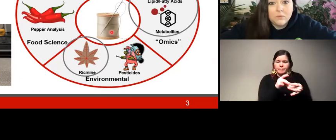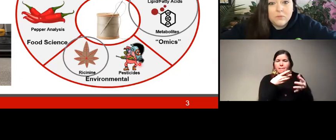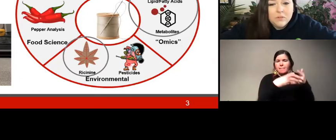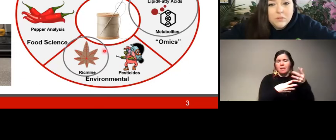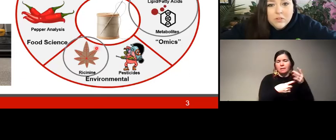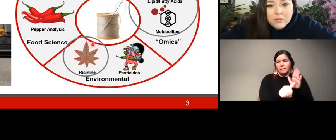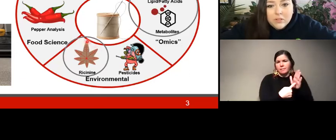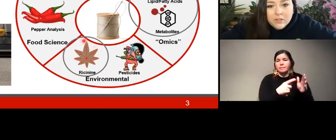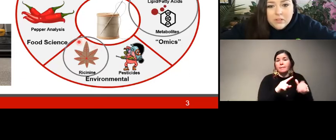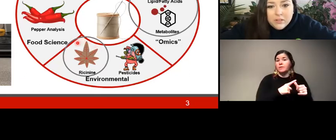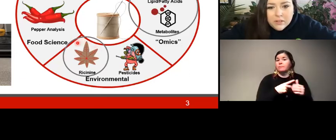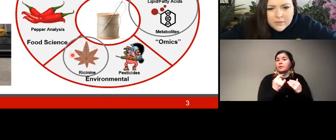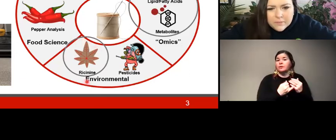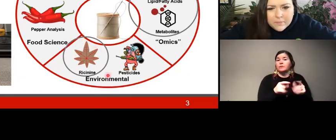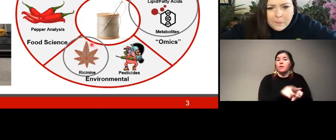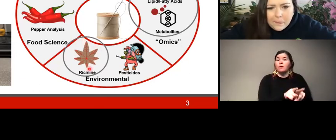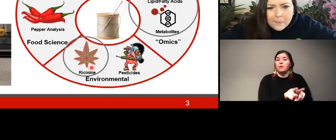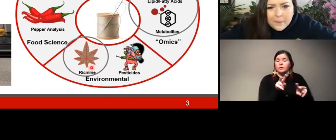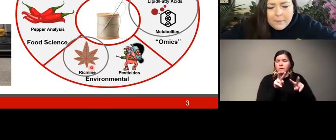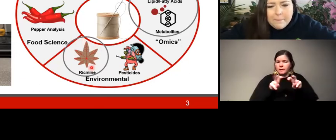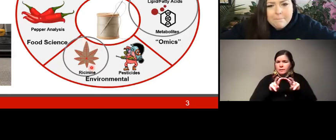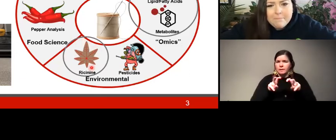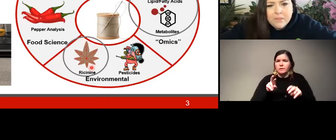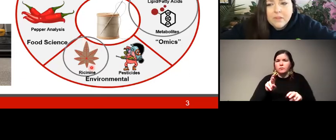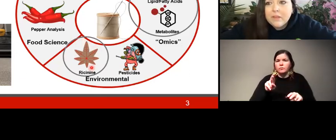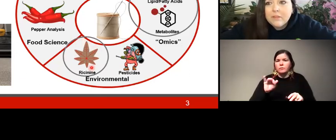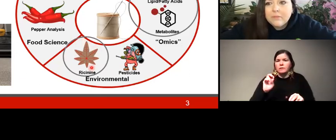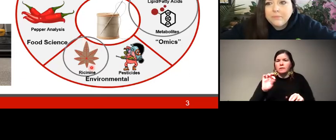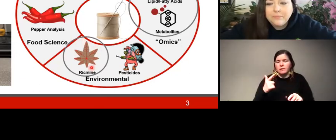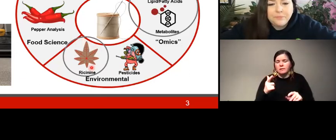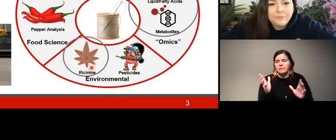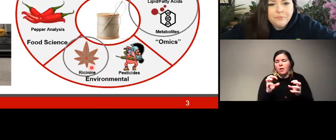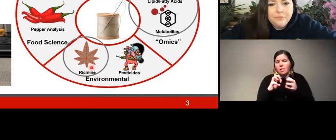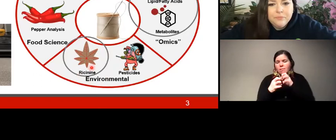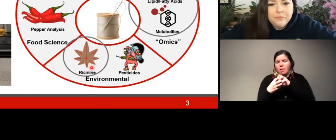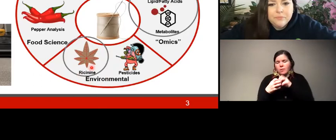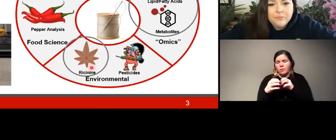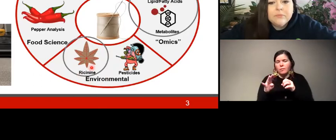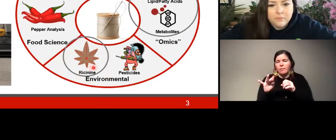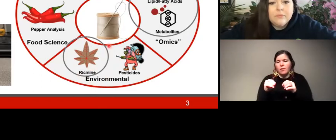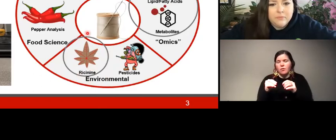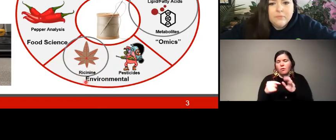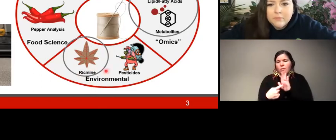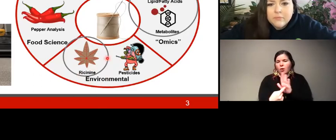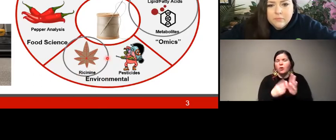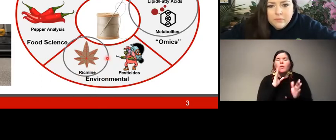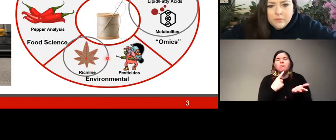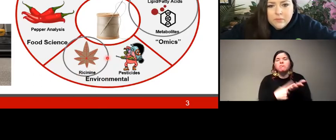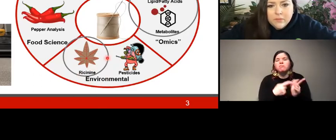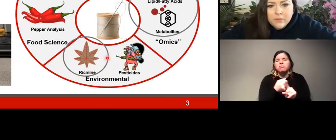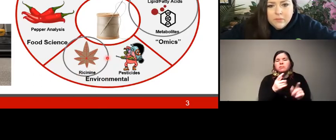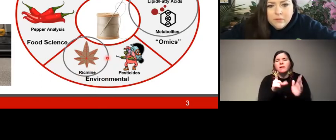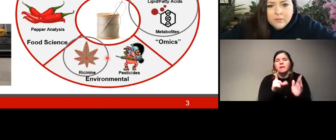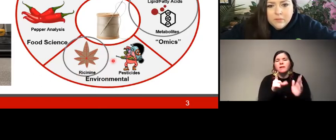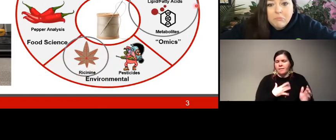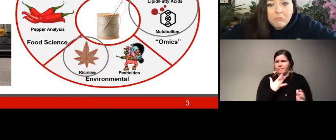my first project. I've also looked at ricinin, which is a small molecule biomarker, and we'll talk about that in a second because this is one of my